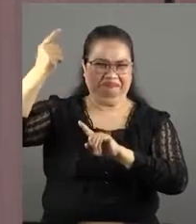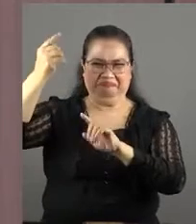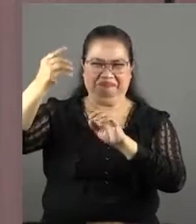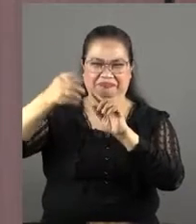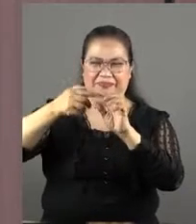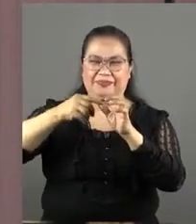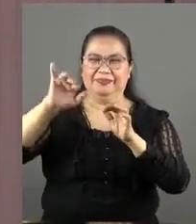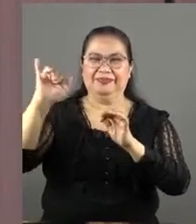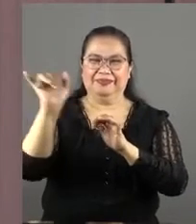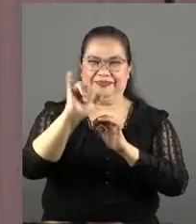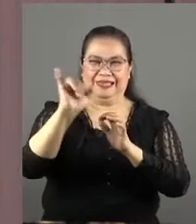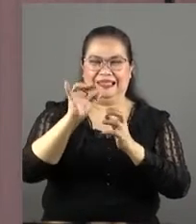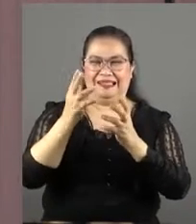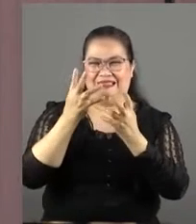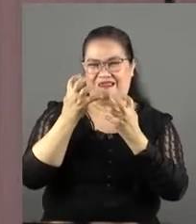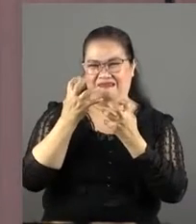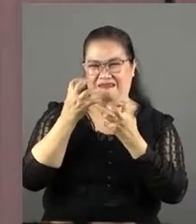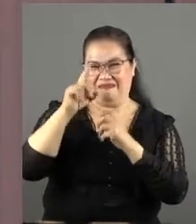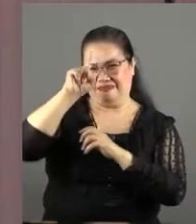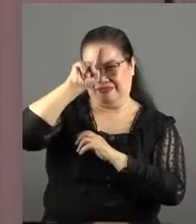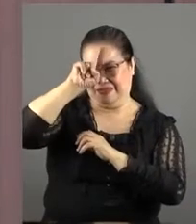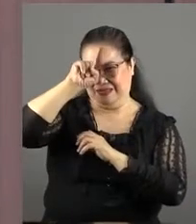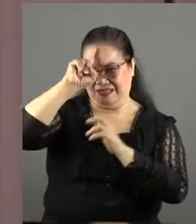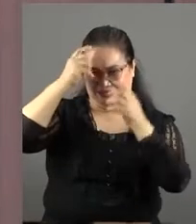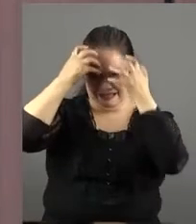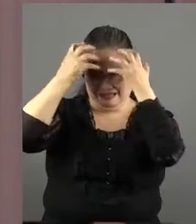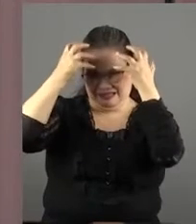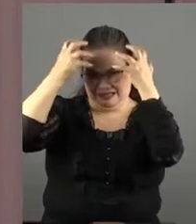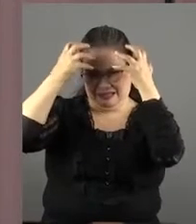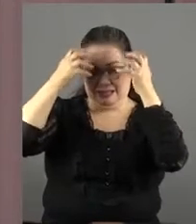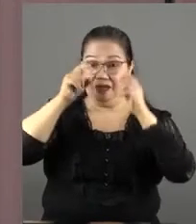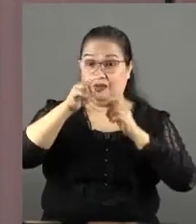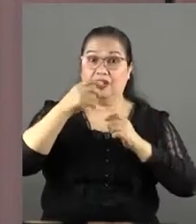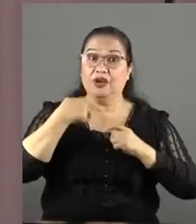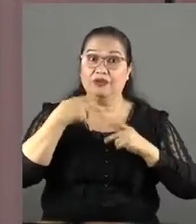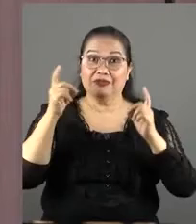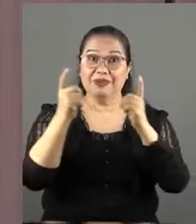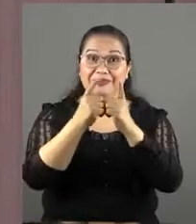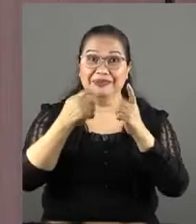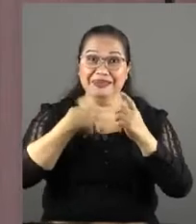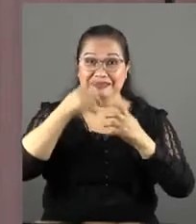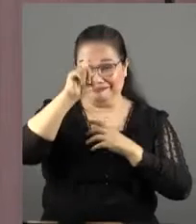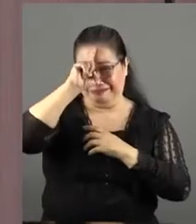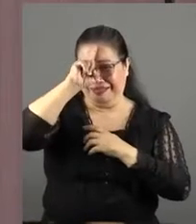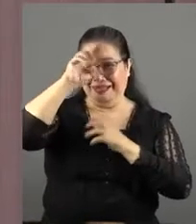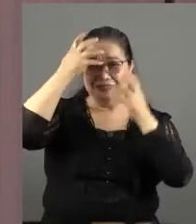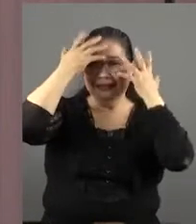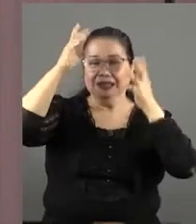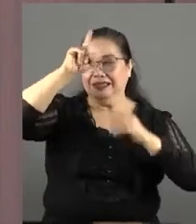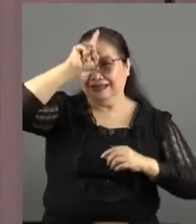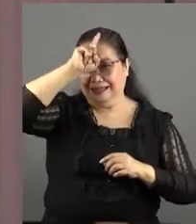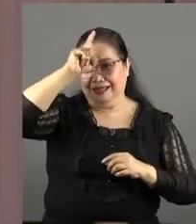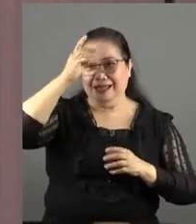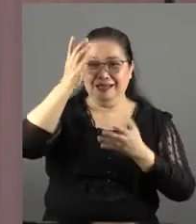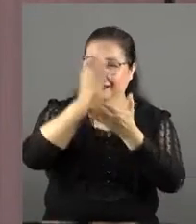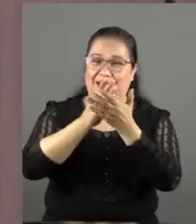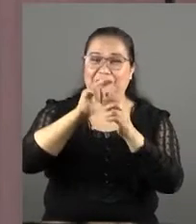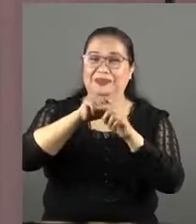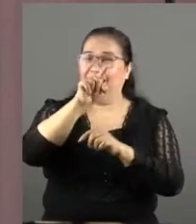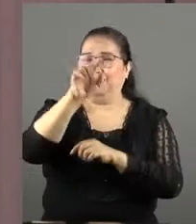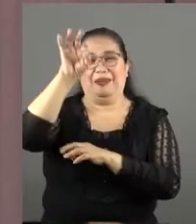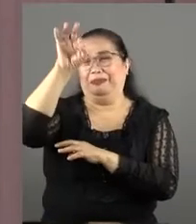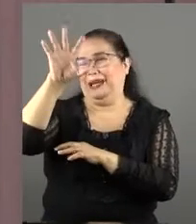as cranky. Have you met cranky Christians? Sometimes I am, okay?